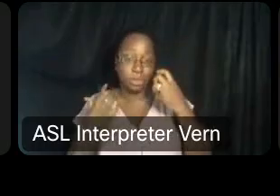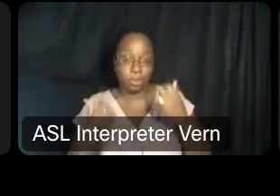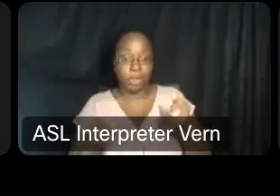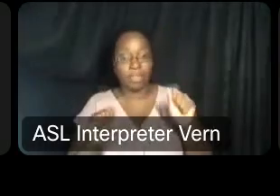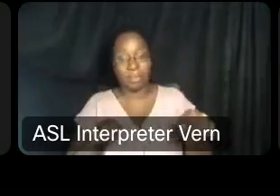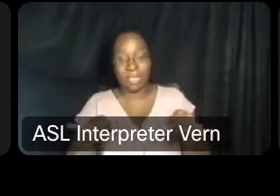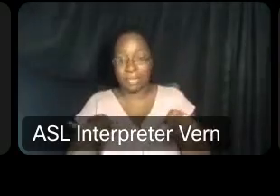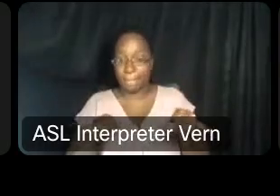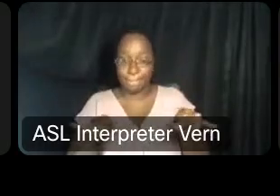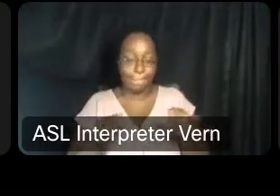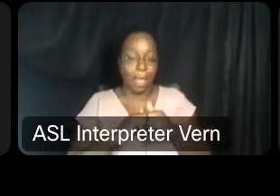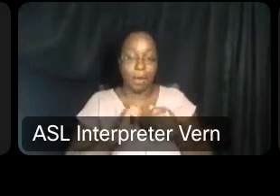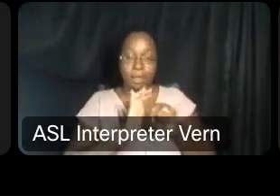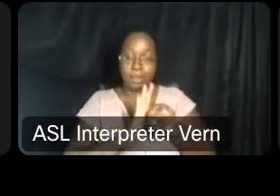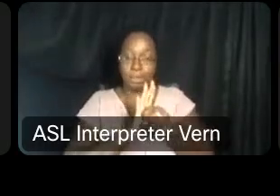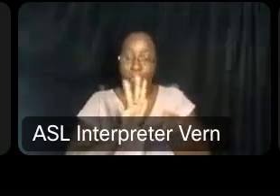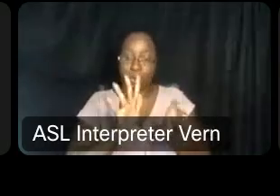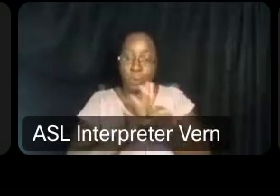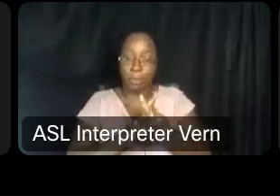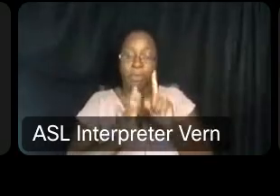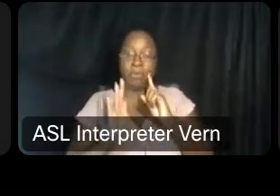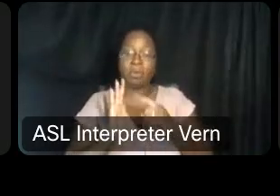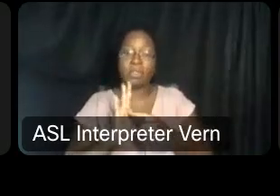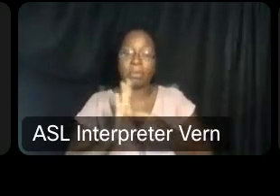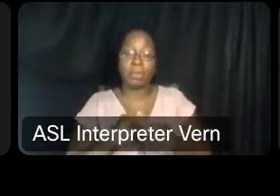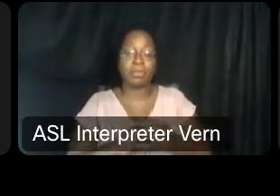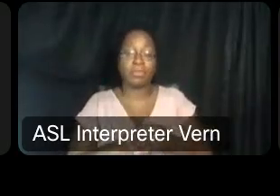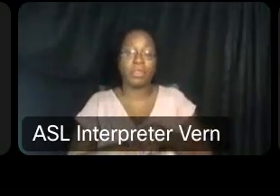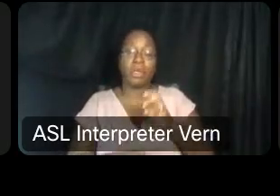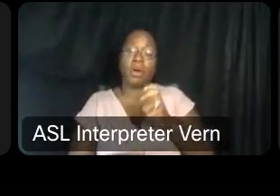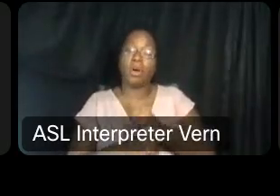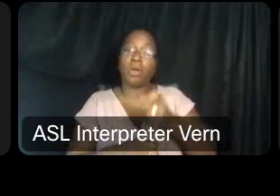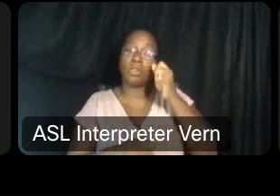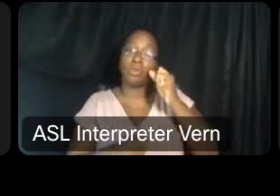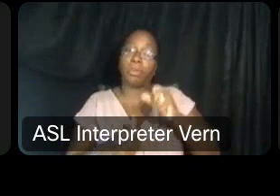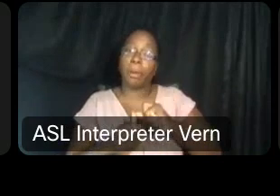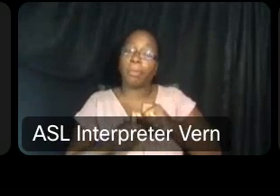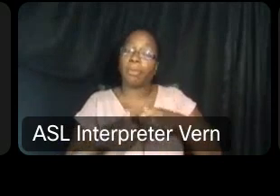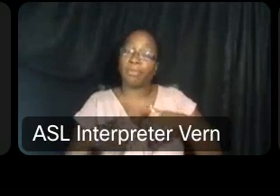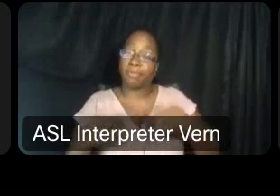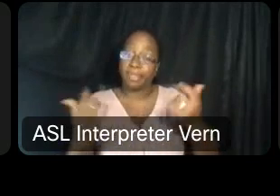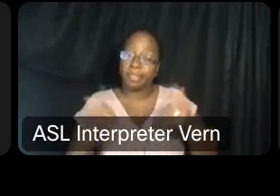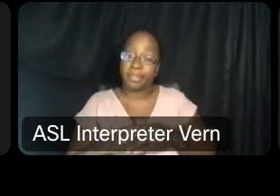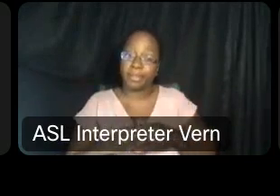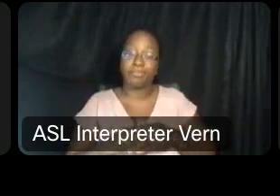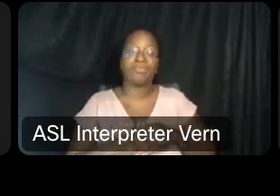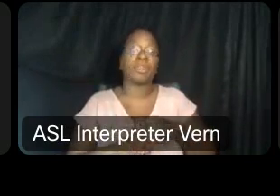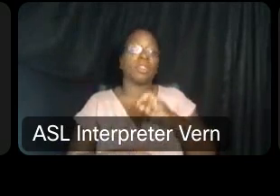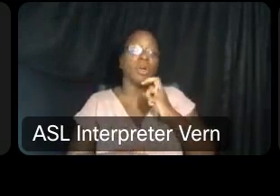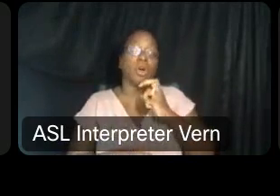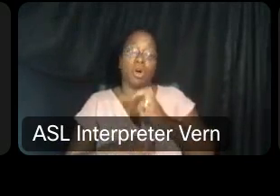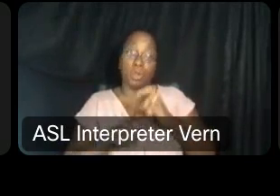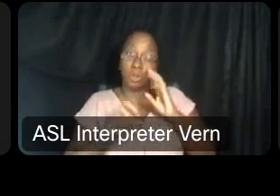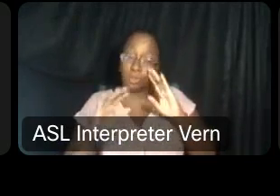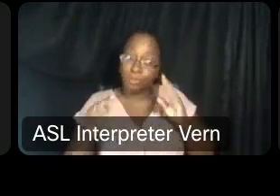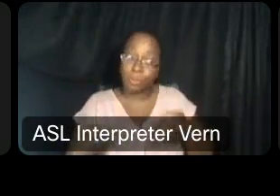themselves. For instance, difficulty remembering events, difficulty focusing, trouble